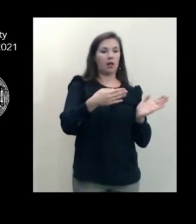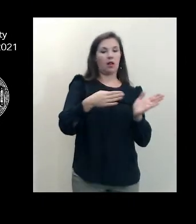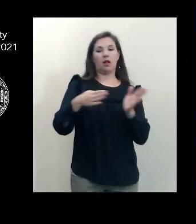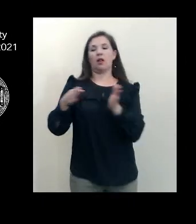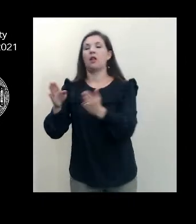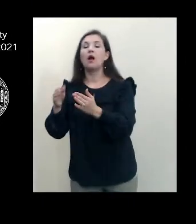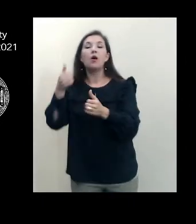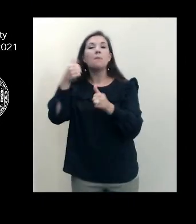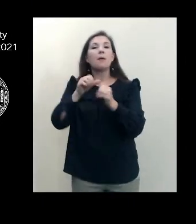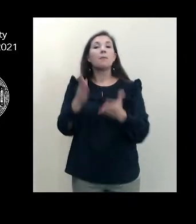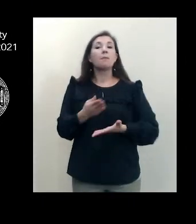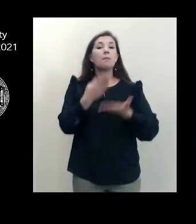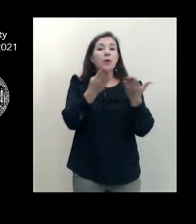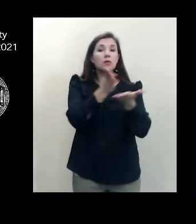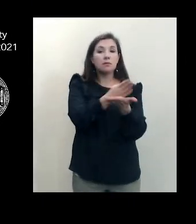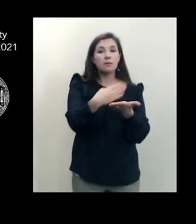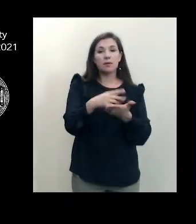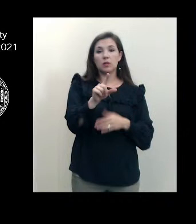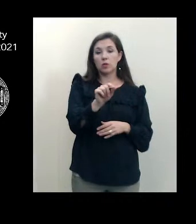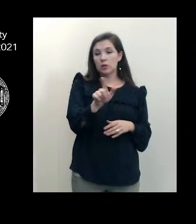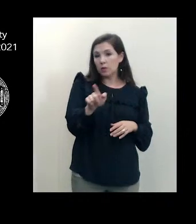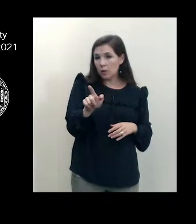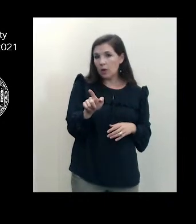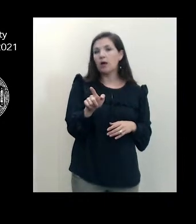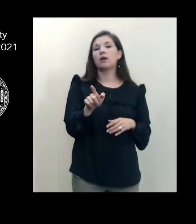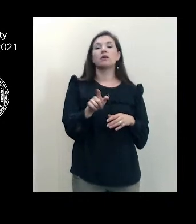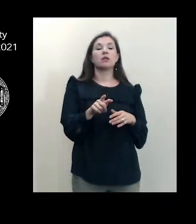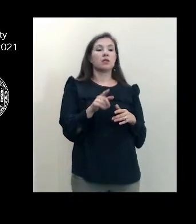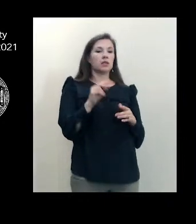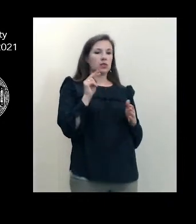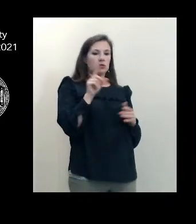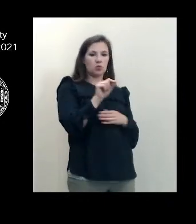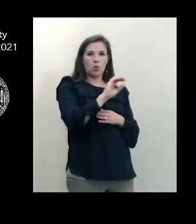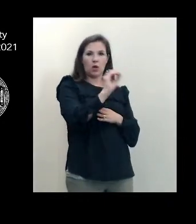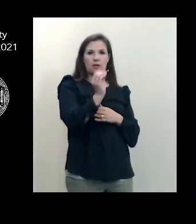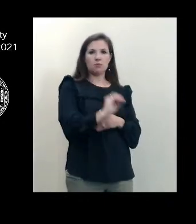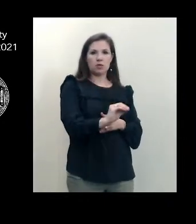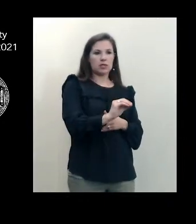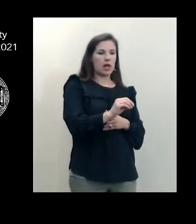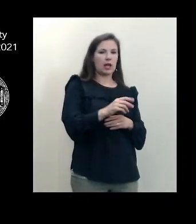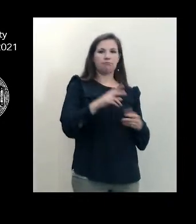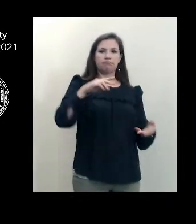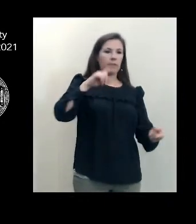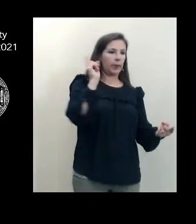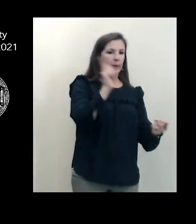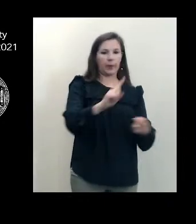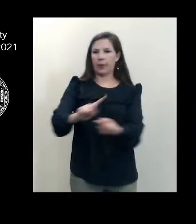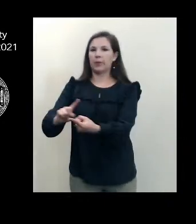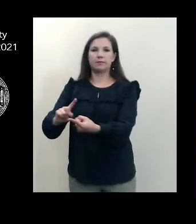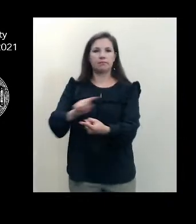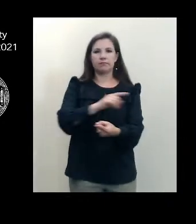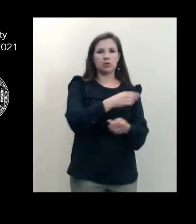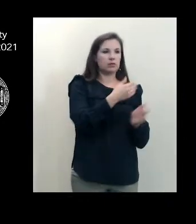when I proposed my budget for 2021, we were looking at 20% across the board state aid cuts. Those state